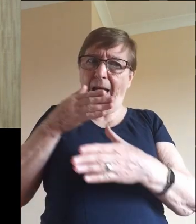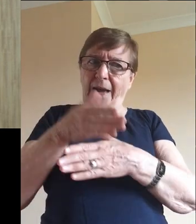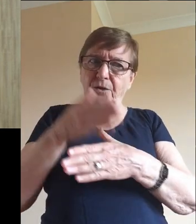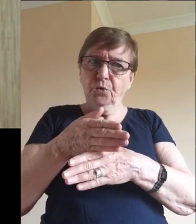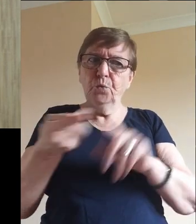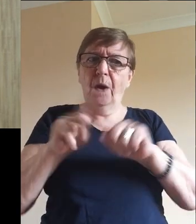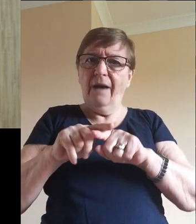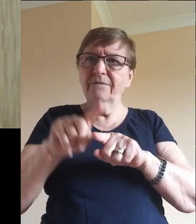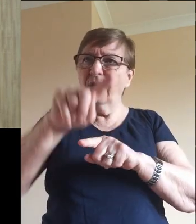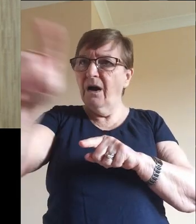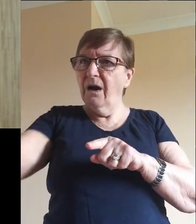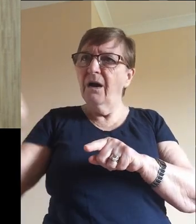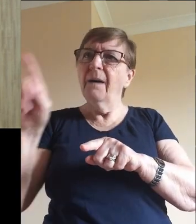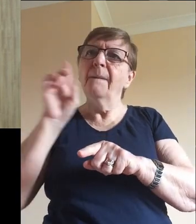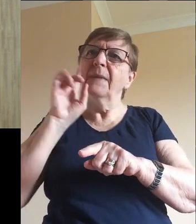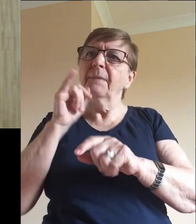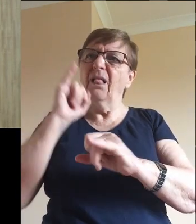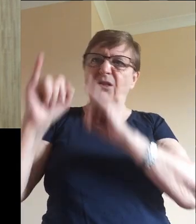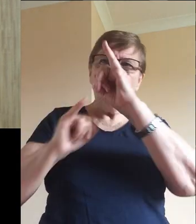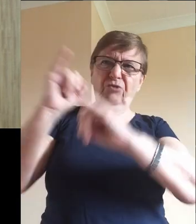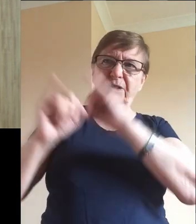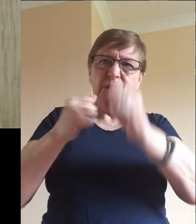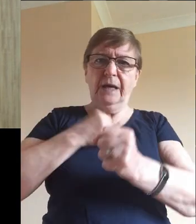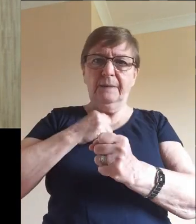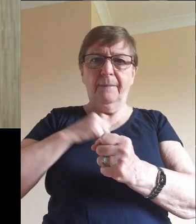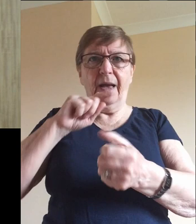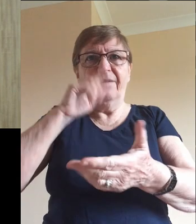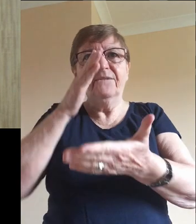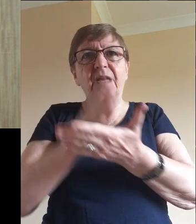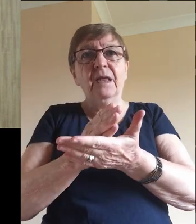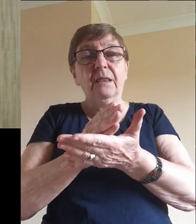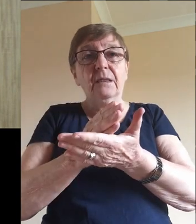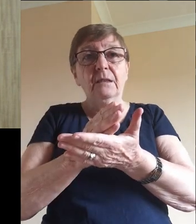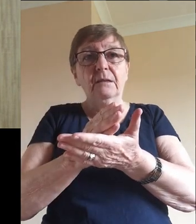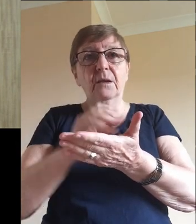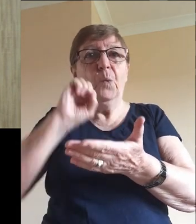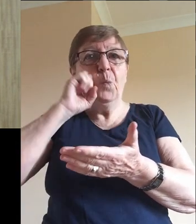is criticized? Do I fight back?